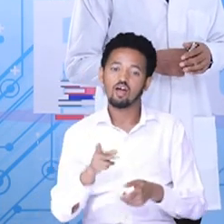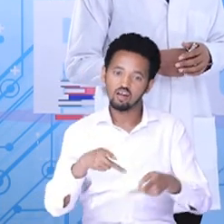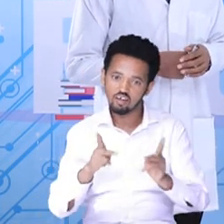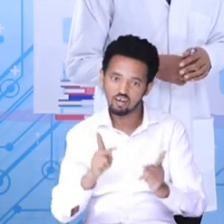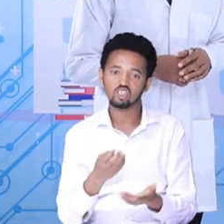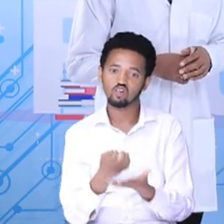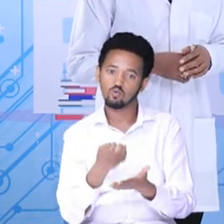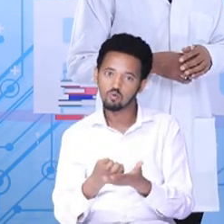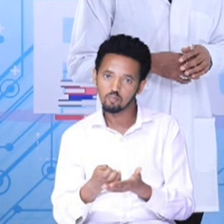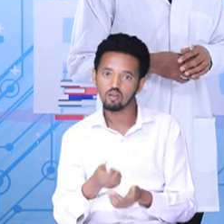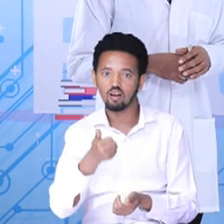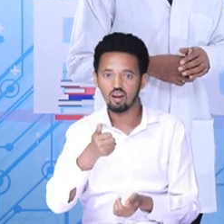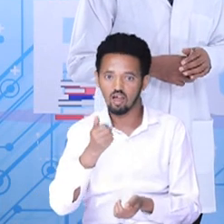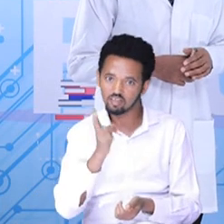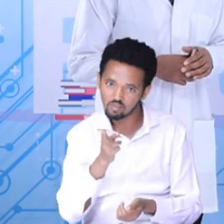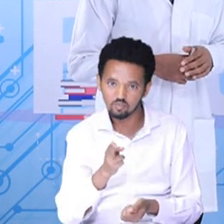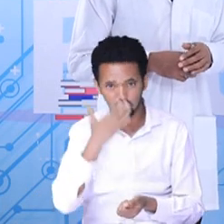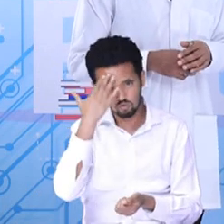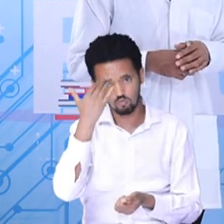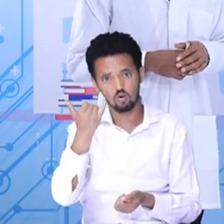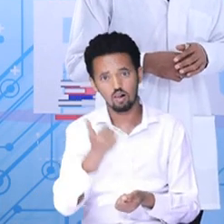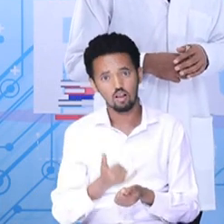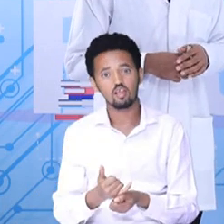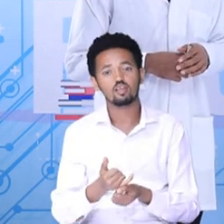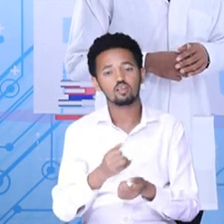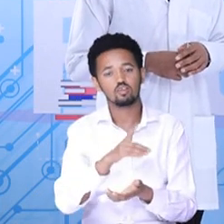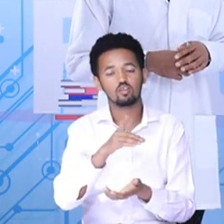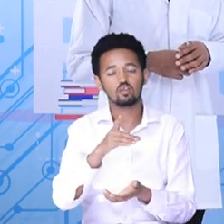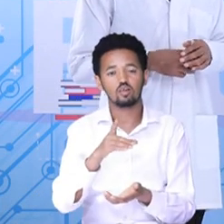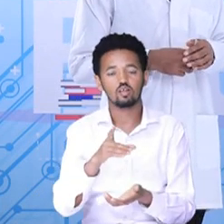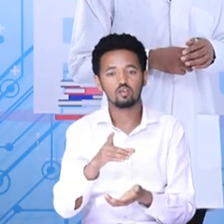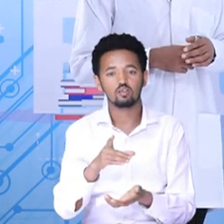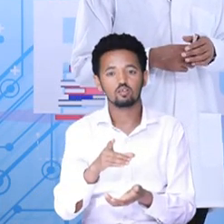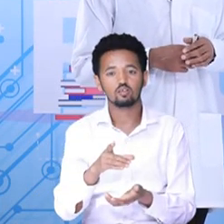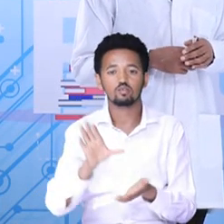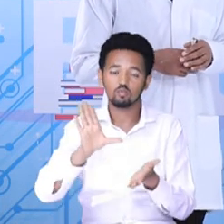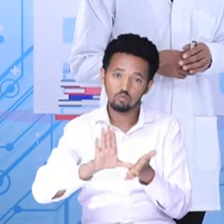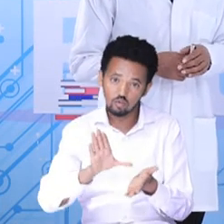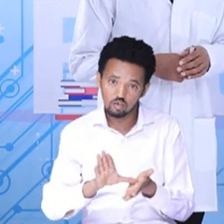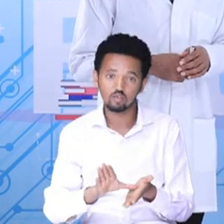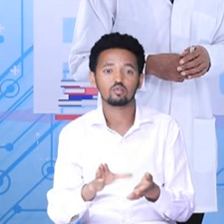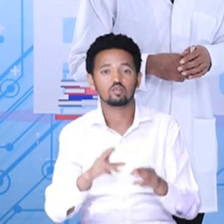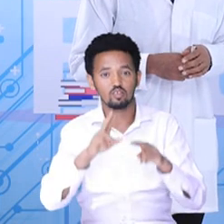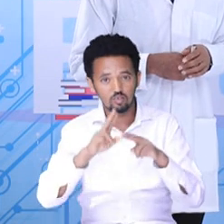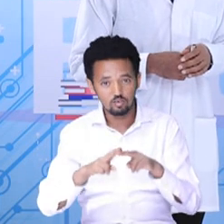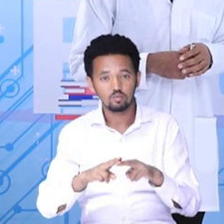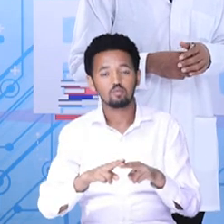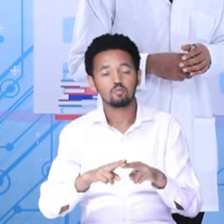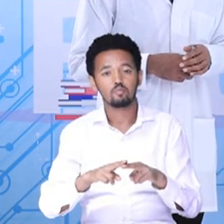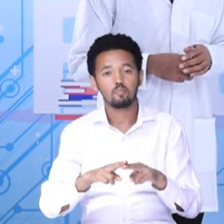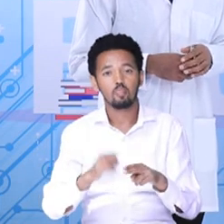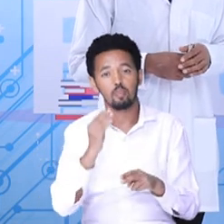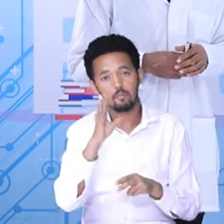non-agricultural economic activity, while the rural settlement type is known by agricultural